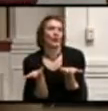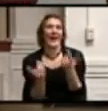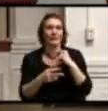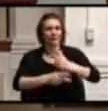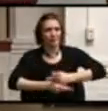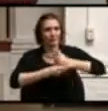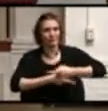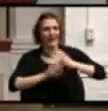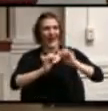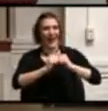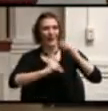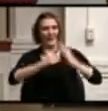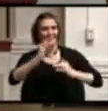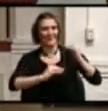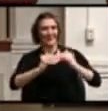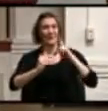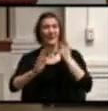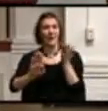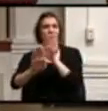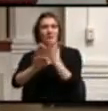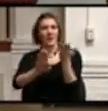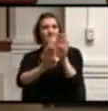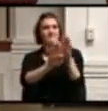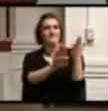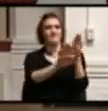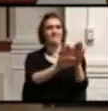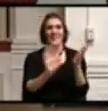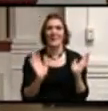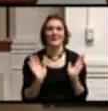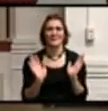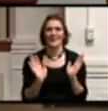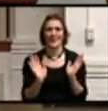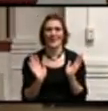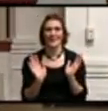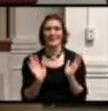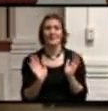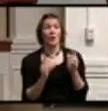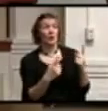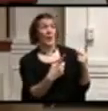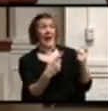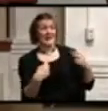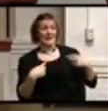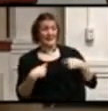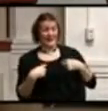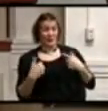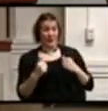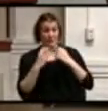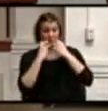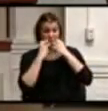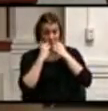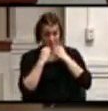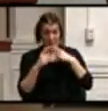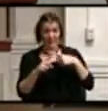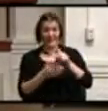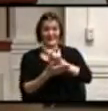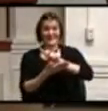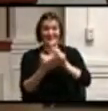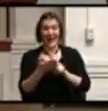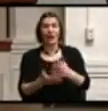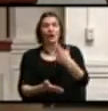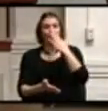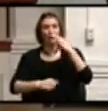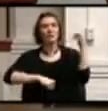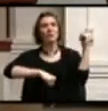careful. And, you know, what we're asking, or what you're asking me to do, is to design a secure